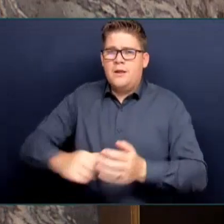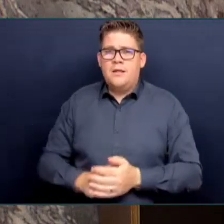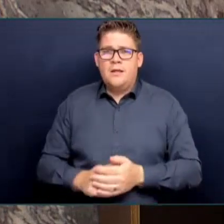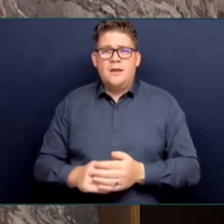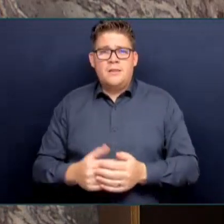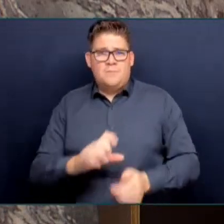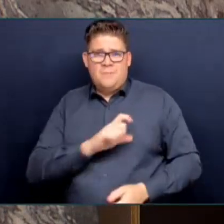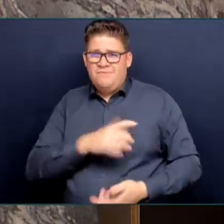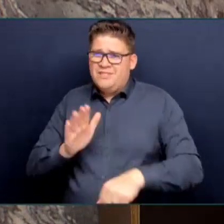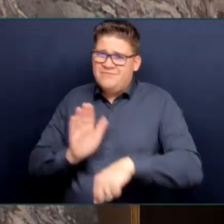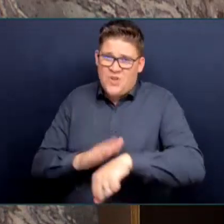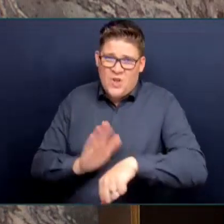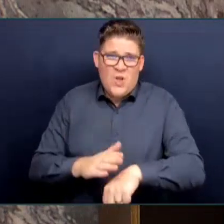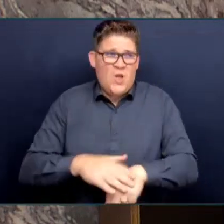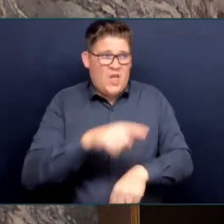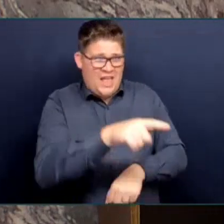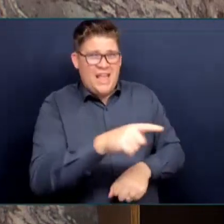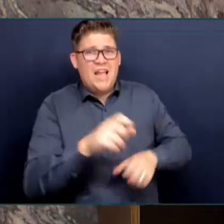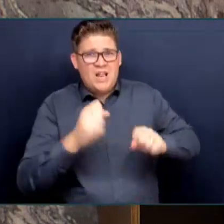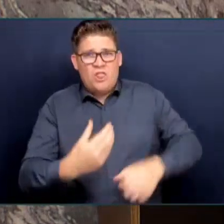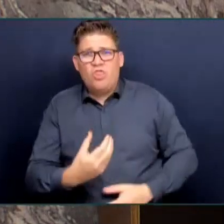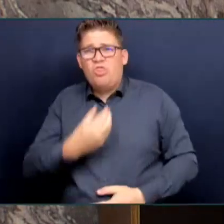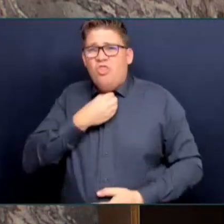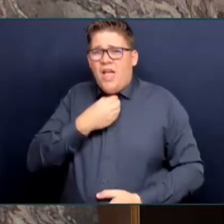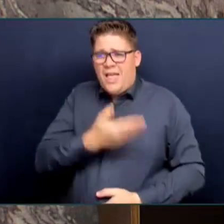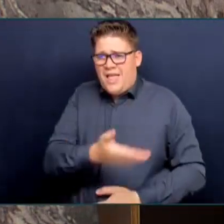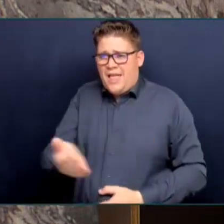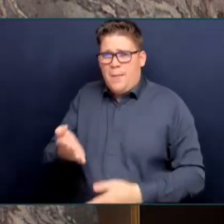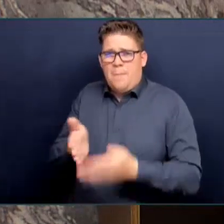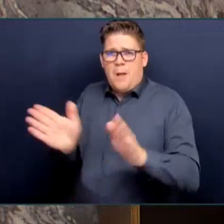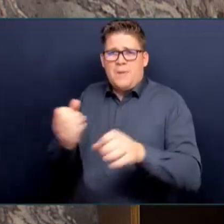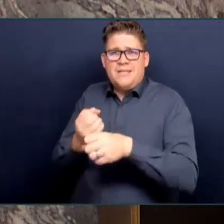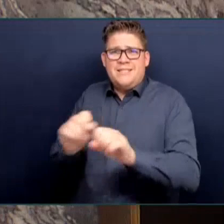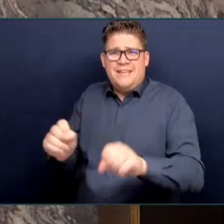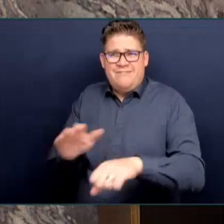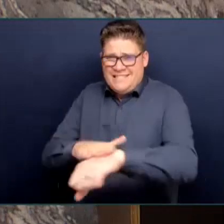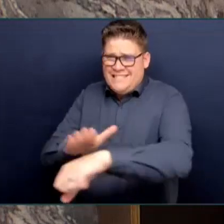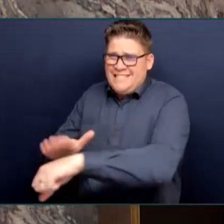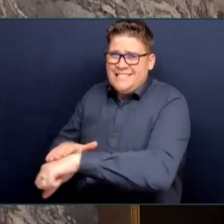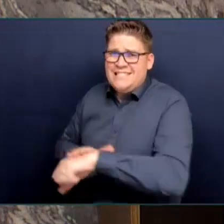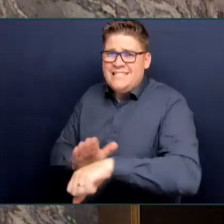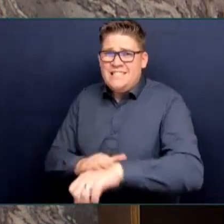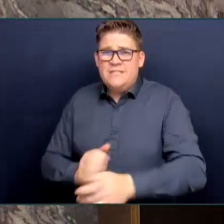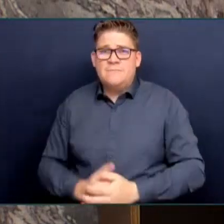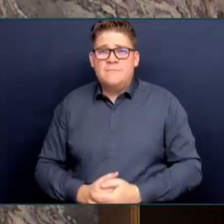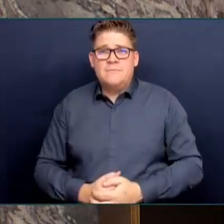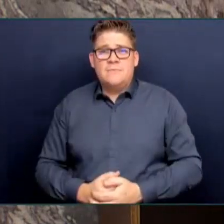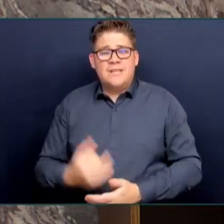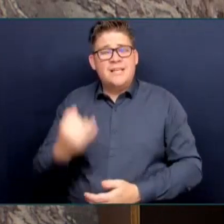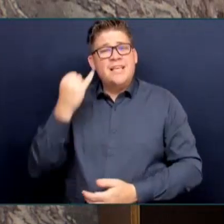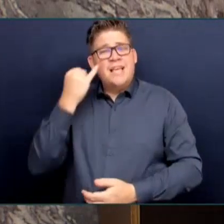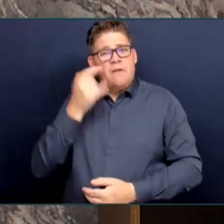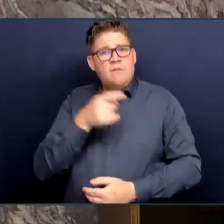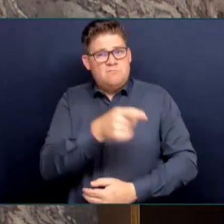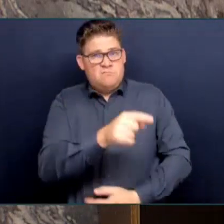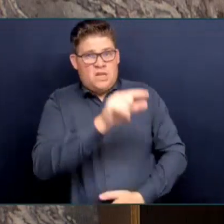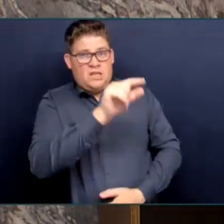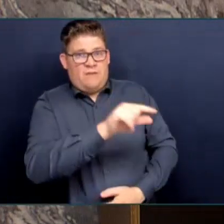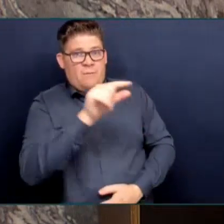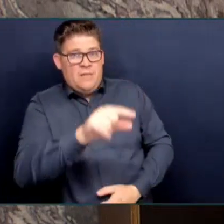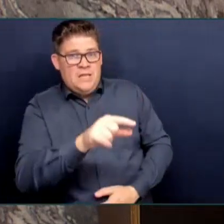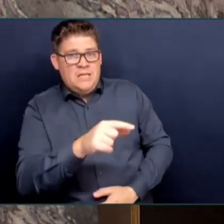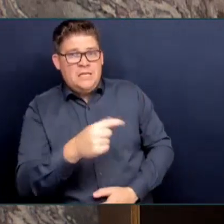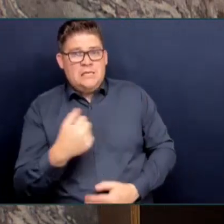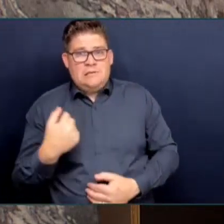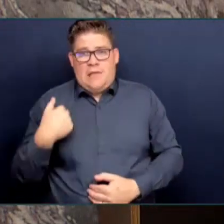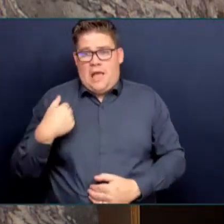6 months ago, then perhaps criminals like Glenn Aslan and Mohammed Adada would not have had the opportunity to be out on